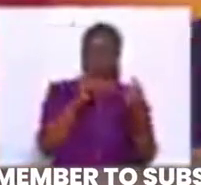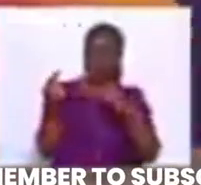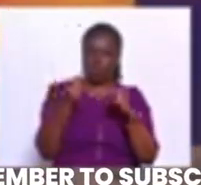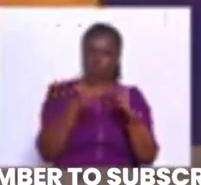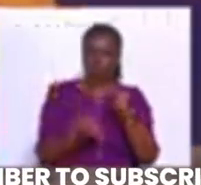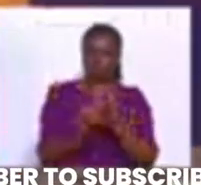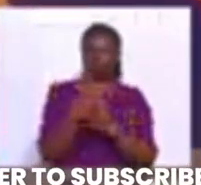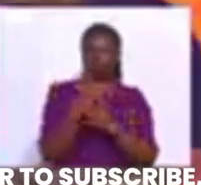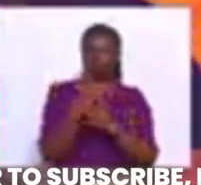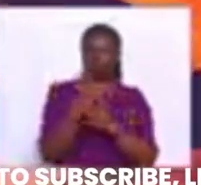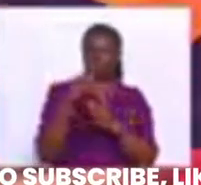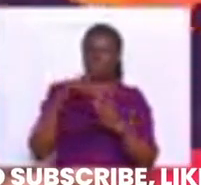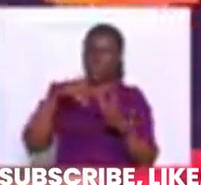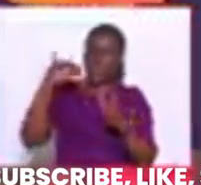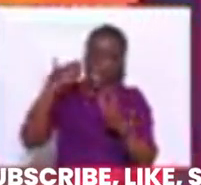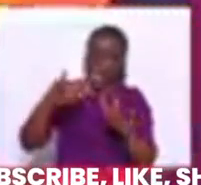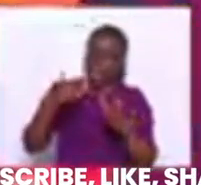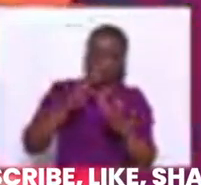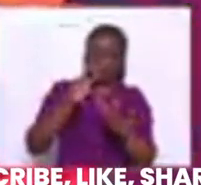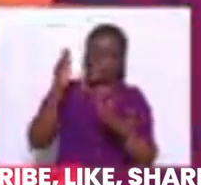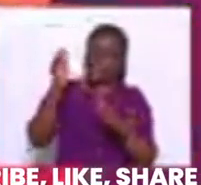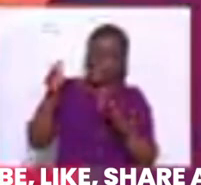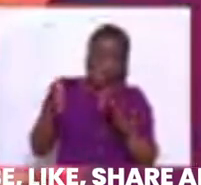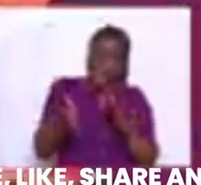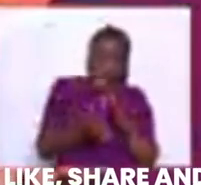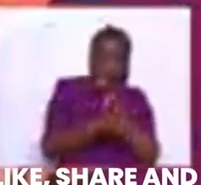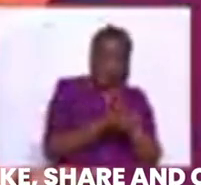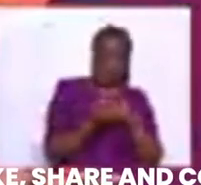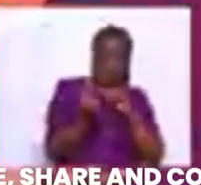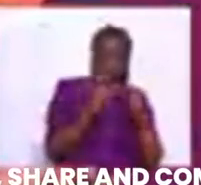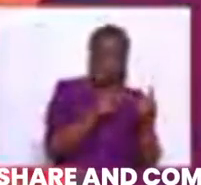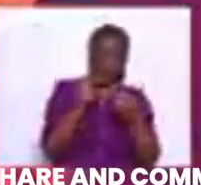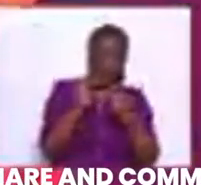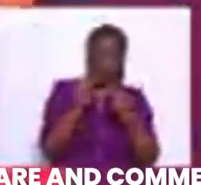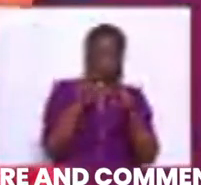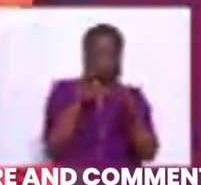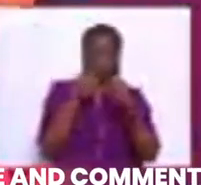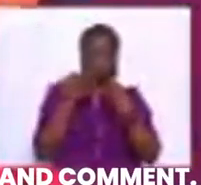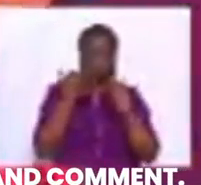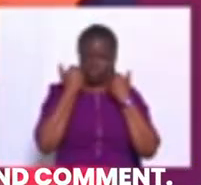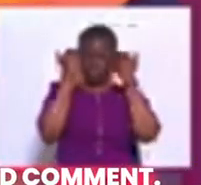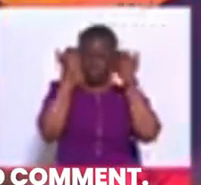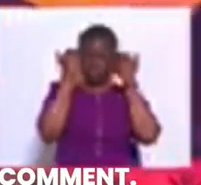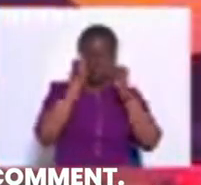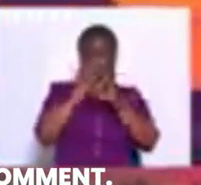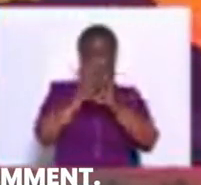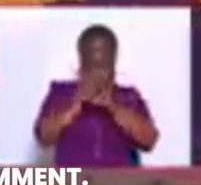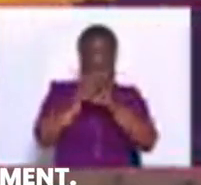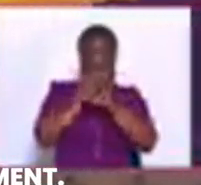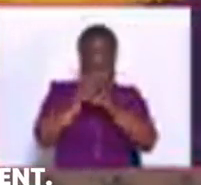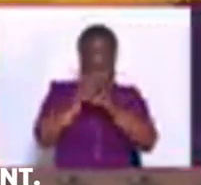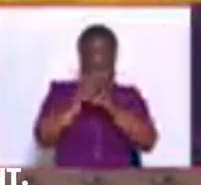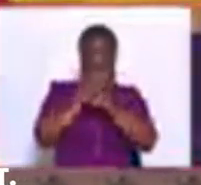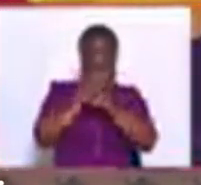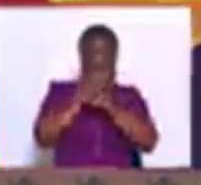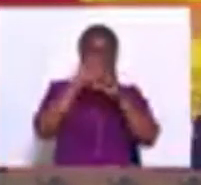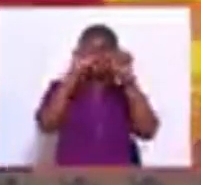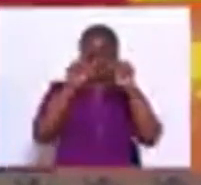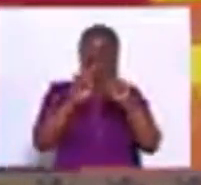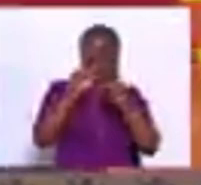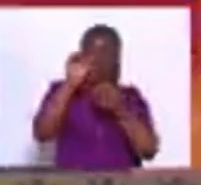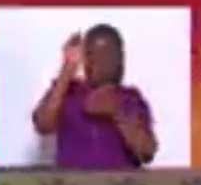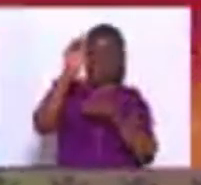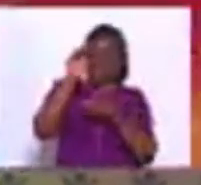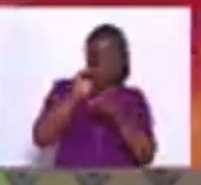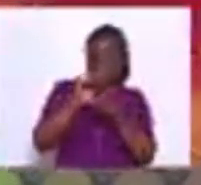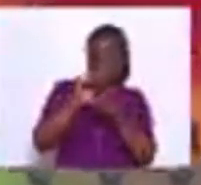arguments every single night. All of that stress, your immune system goes to sleep. All of these cancers